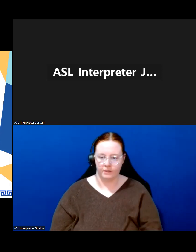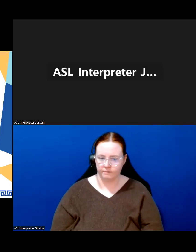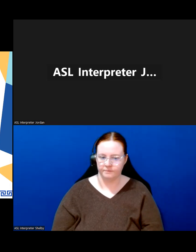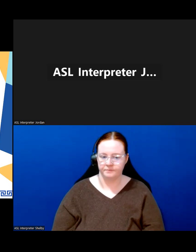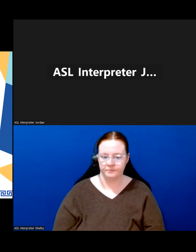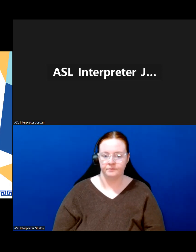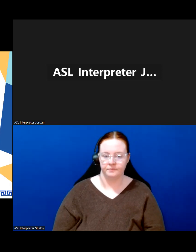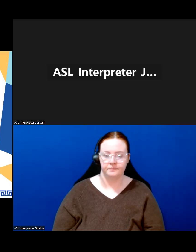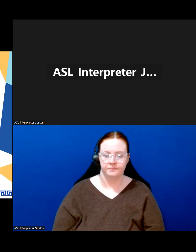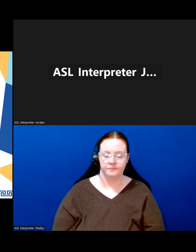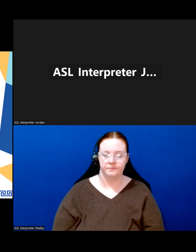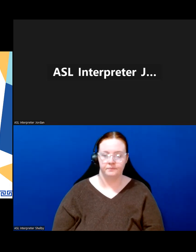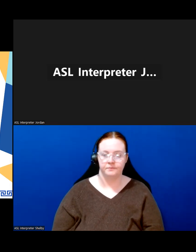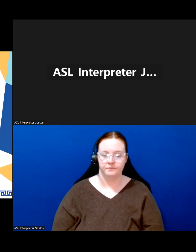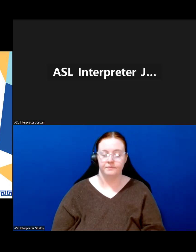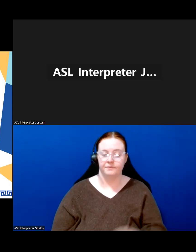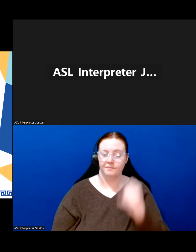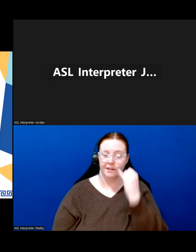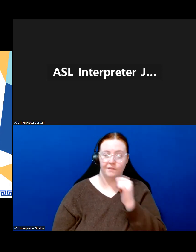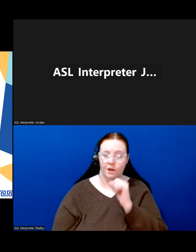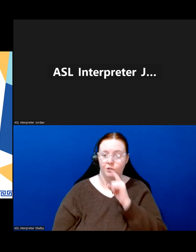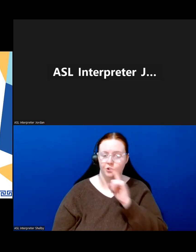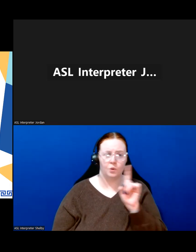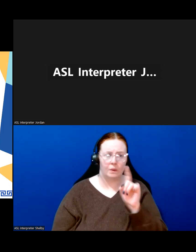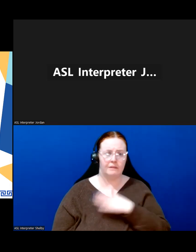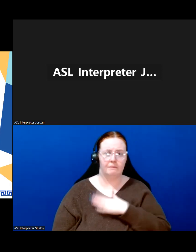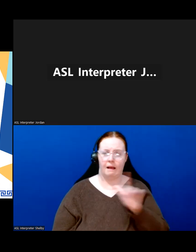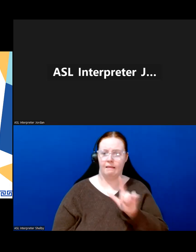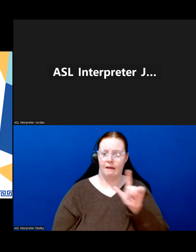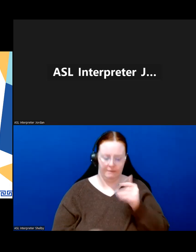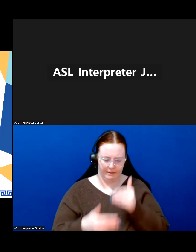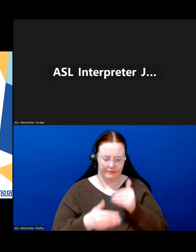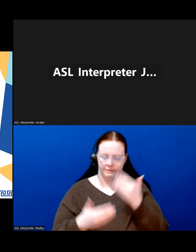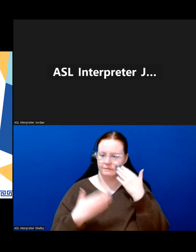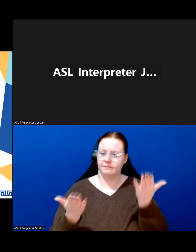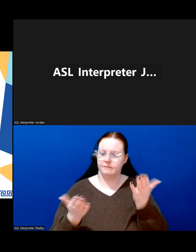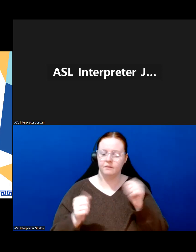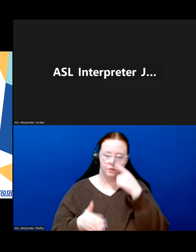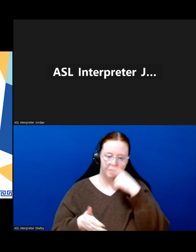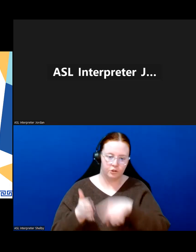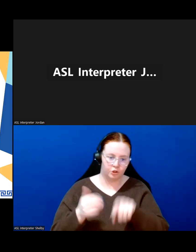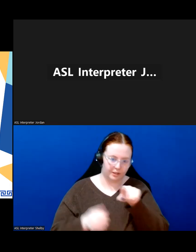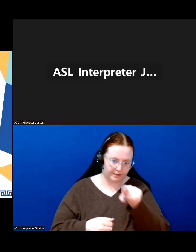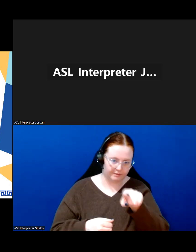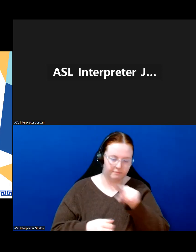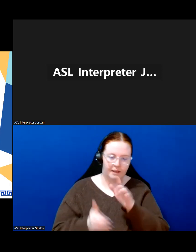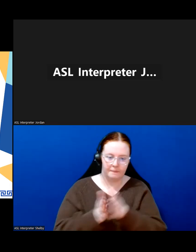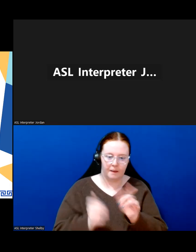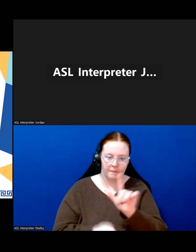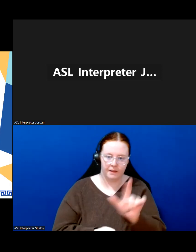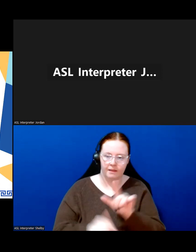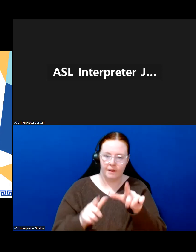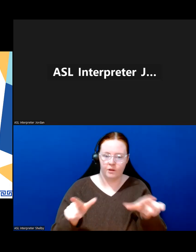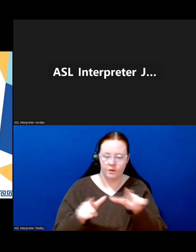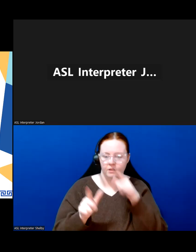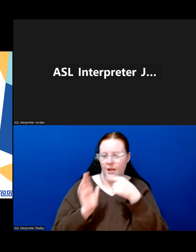709-327-9503. And if you're not sure where your library is, you can always look up public library locations. So I'll show you how to do